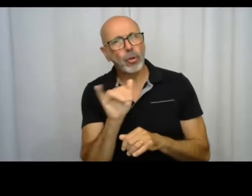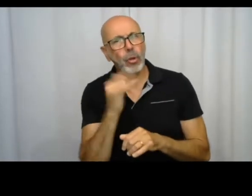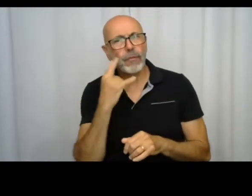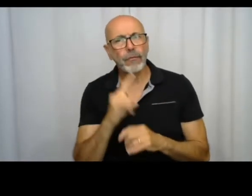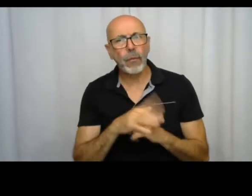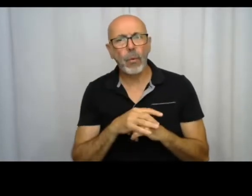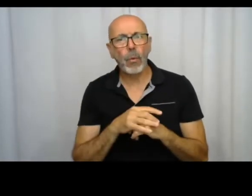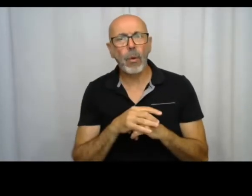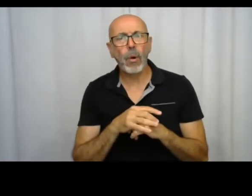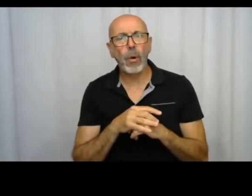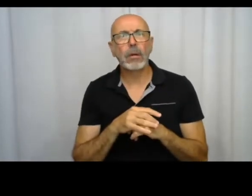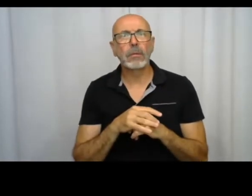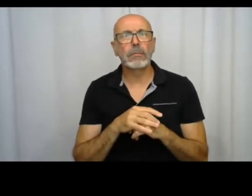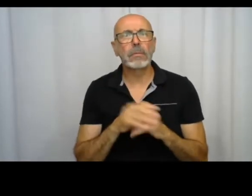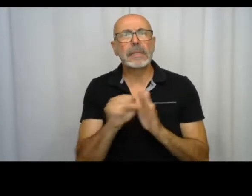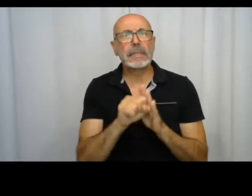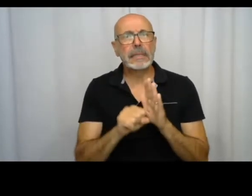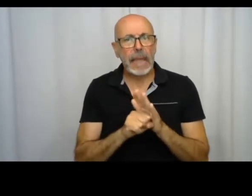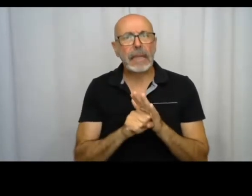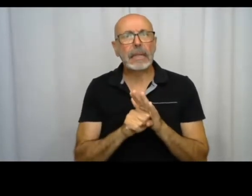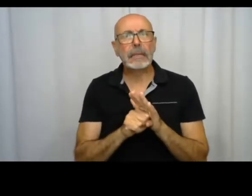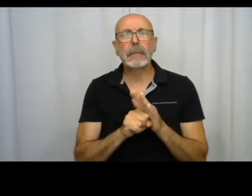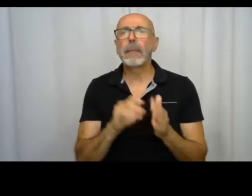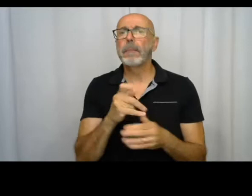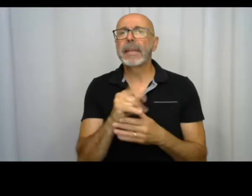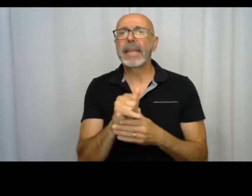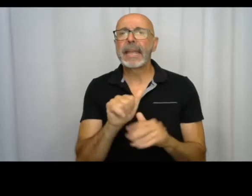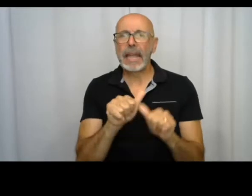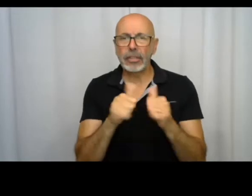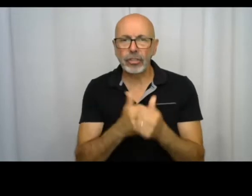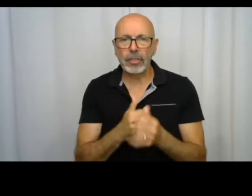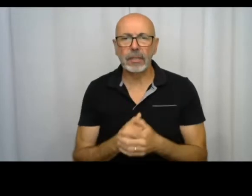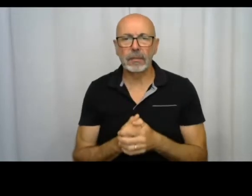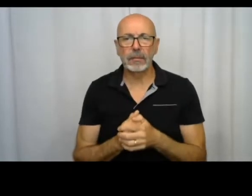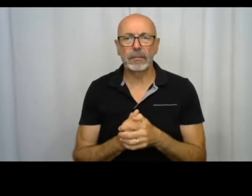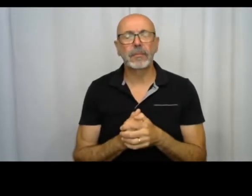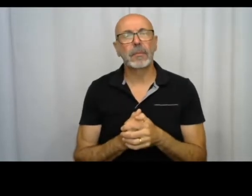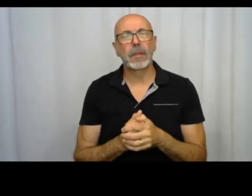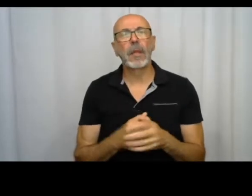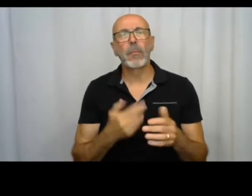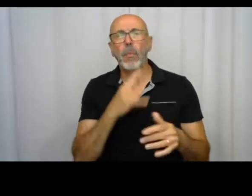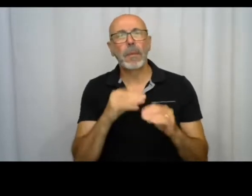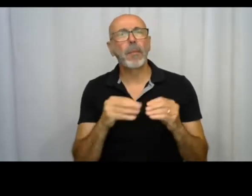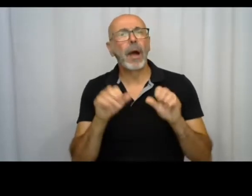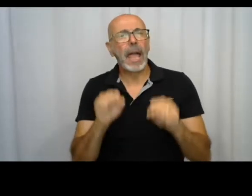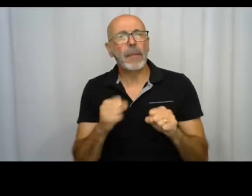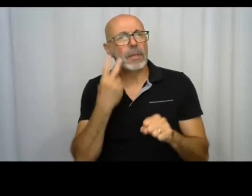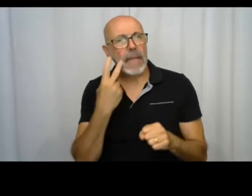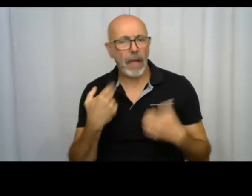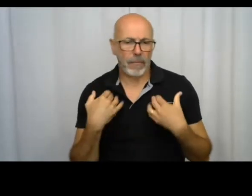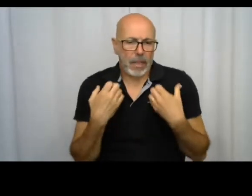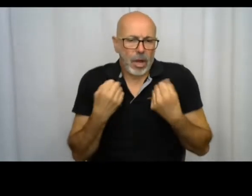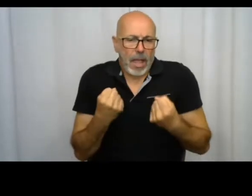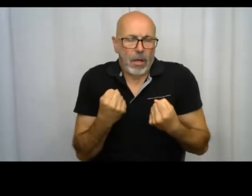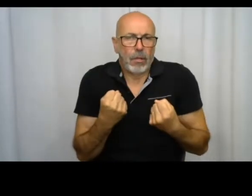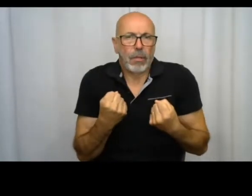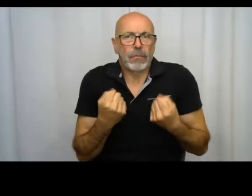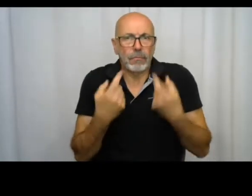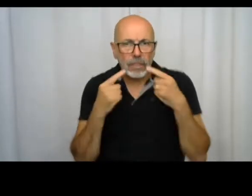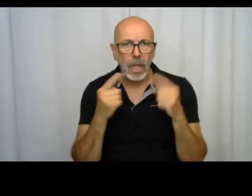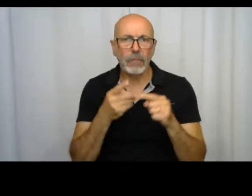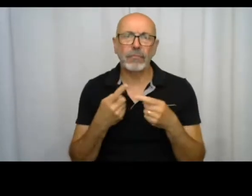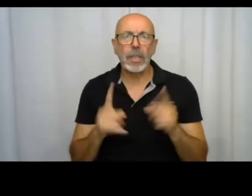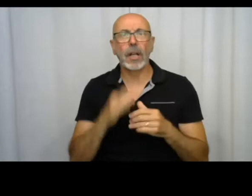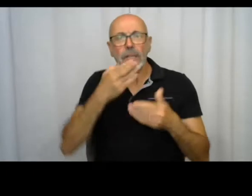Medicaid agencies, where if there are more people able to have better health outcomes with